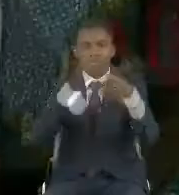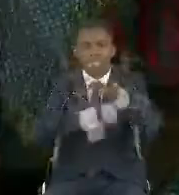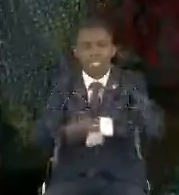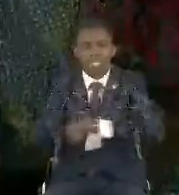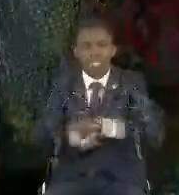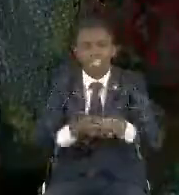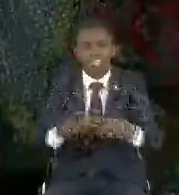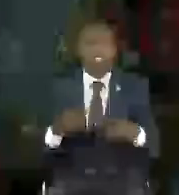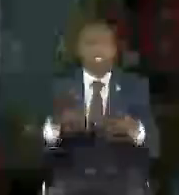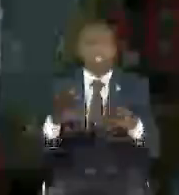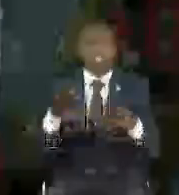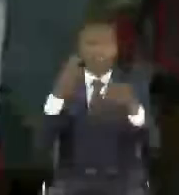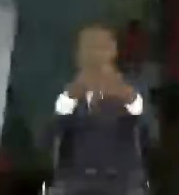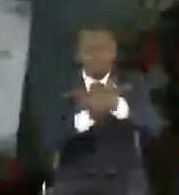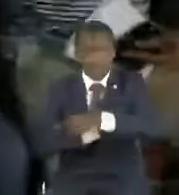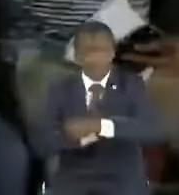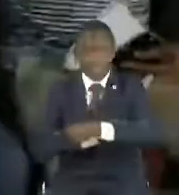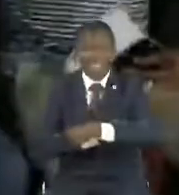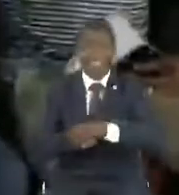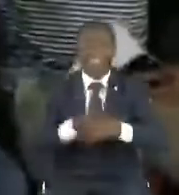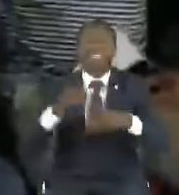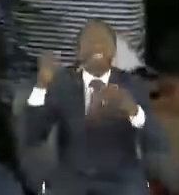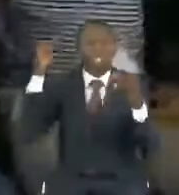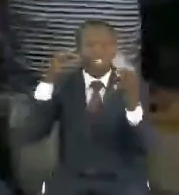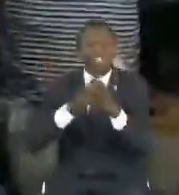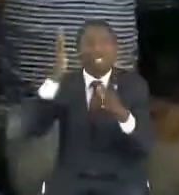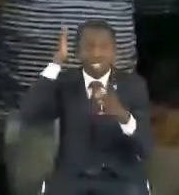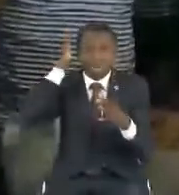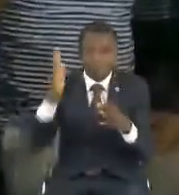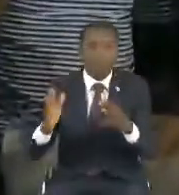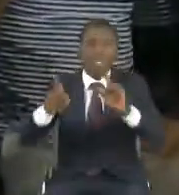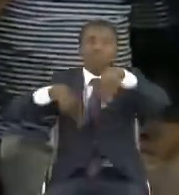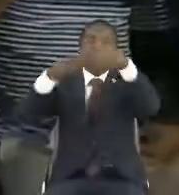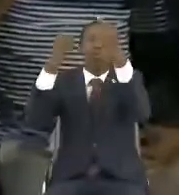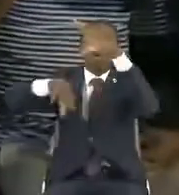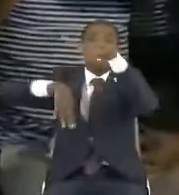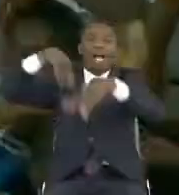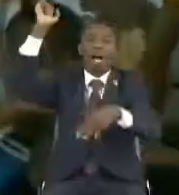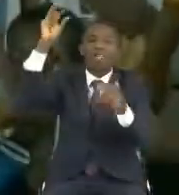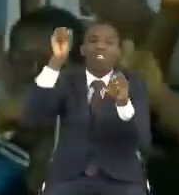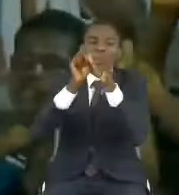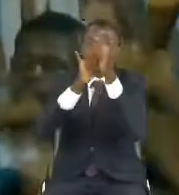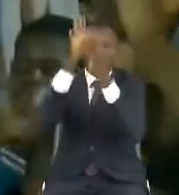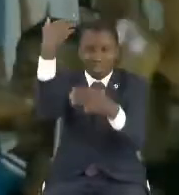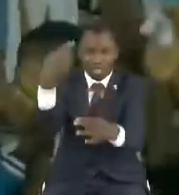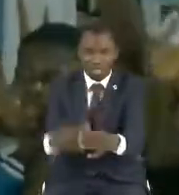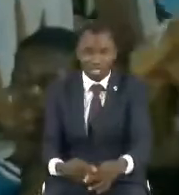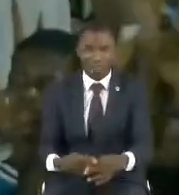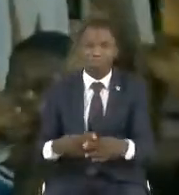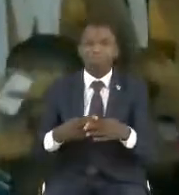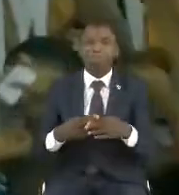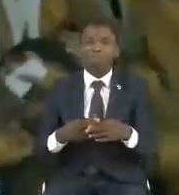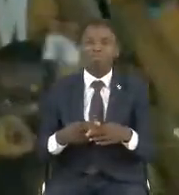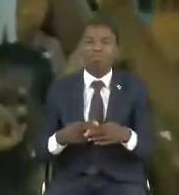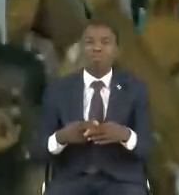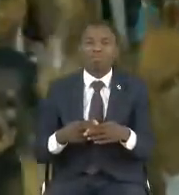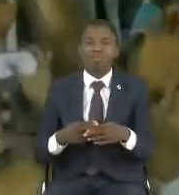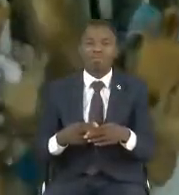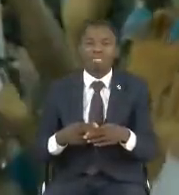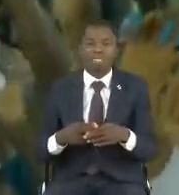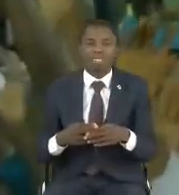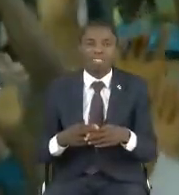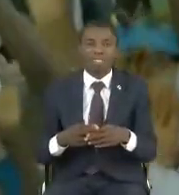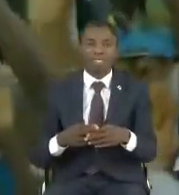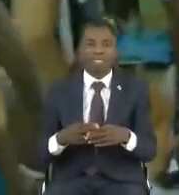Today, it will go out in Jesus' name. From the top